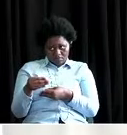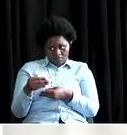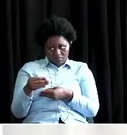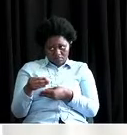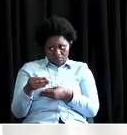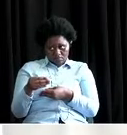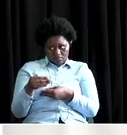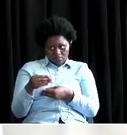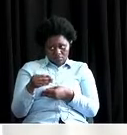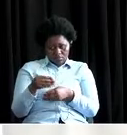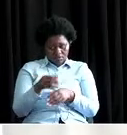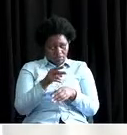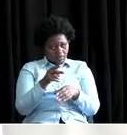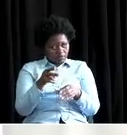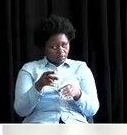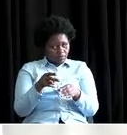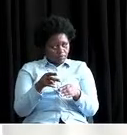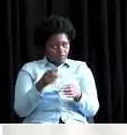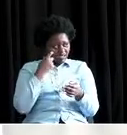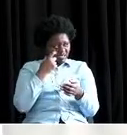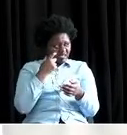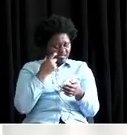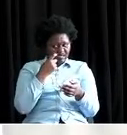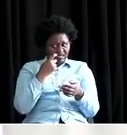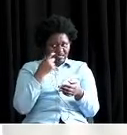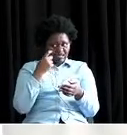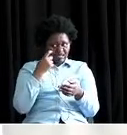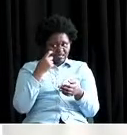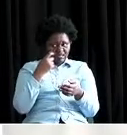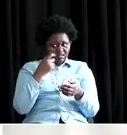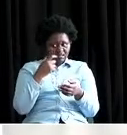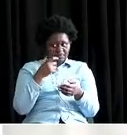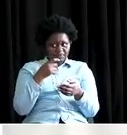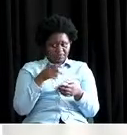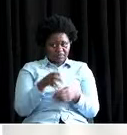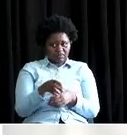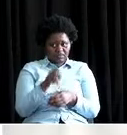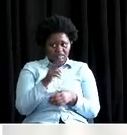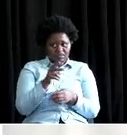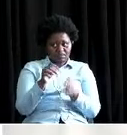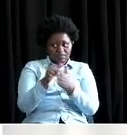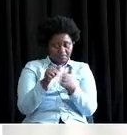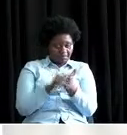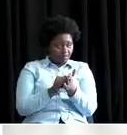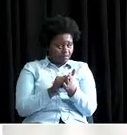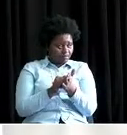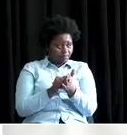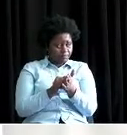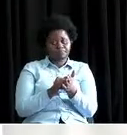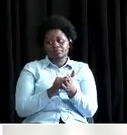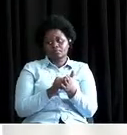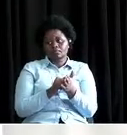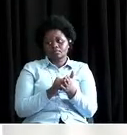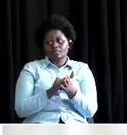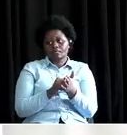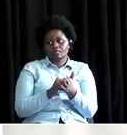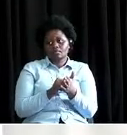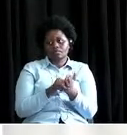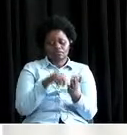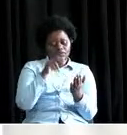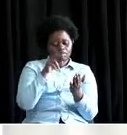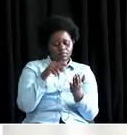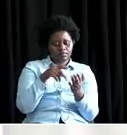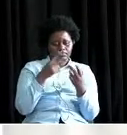in the supplementary supplementary agenda. if you look